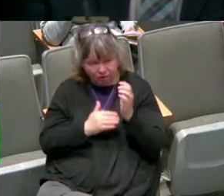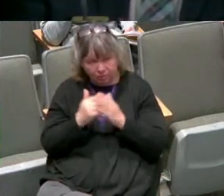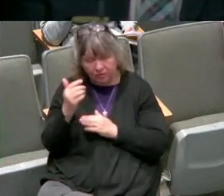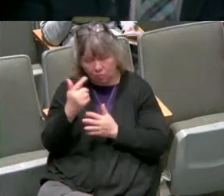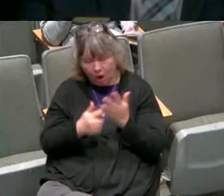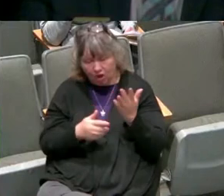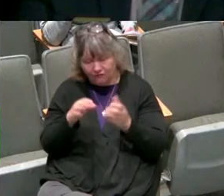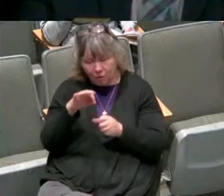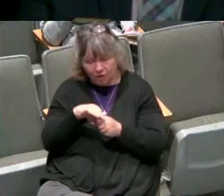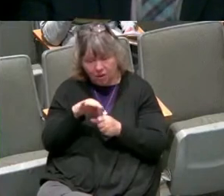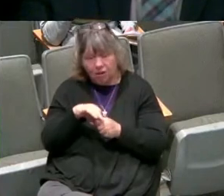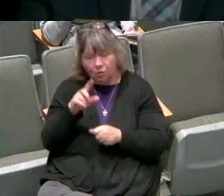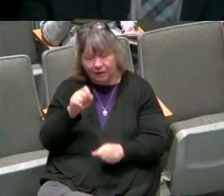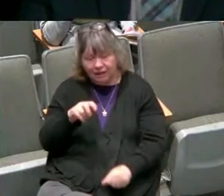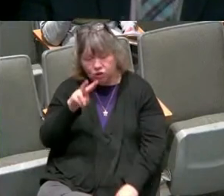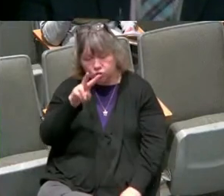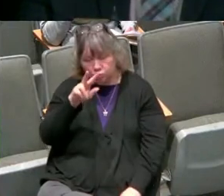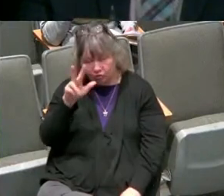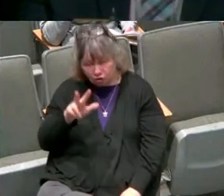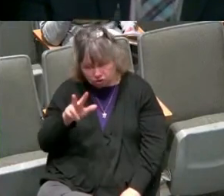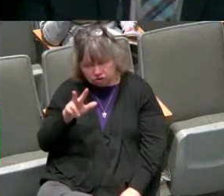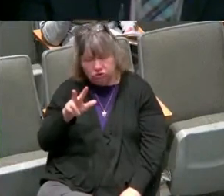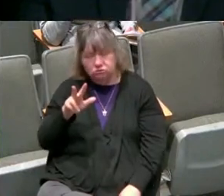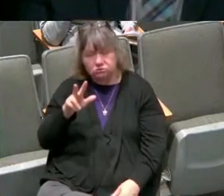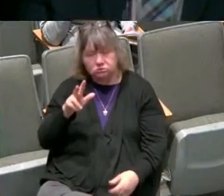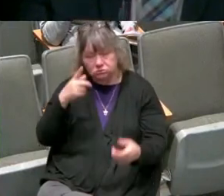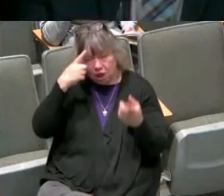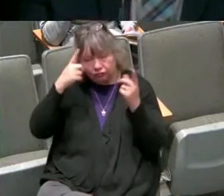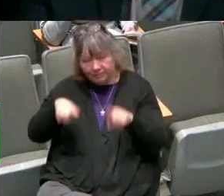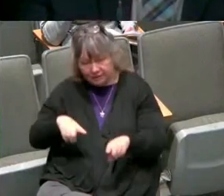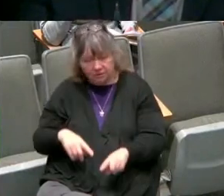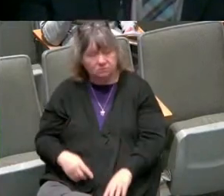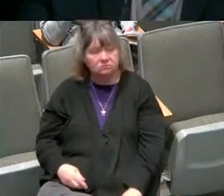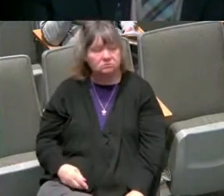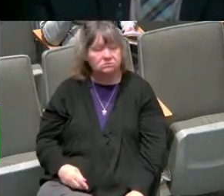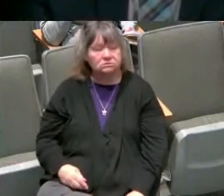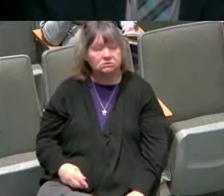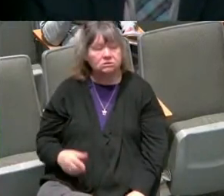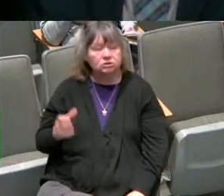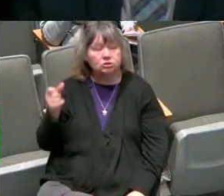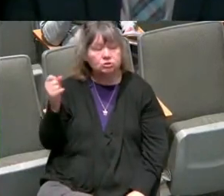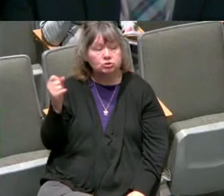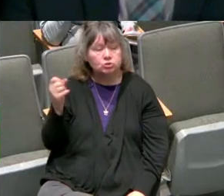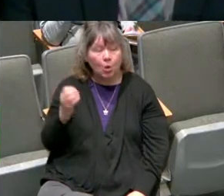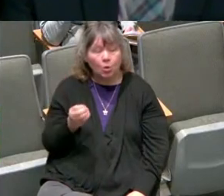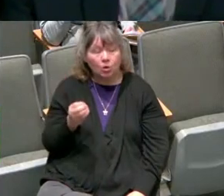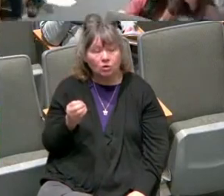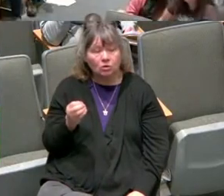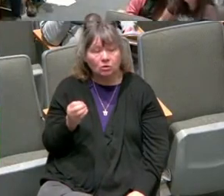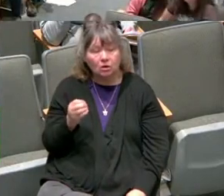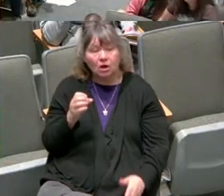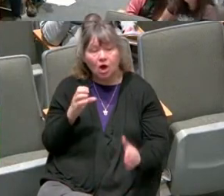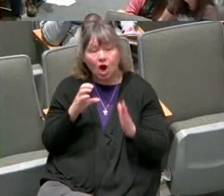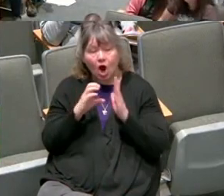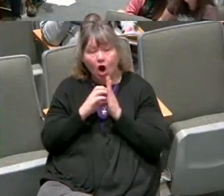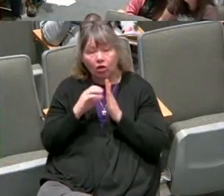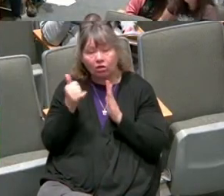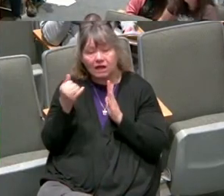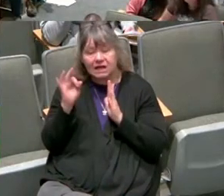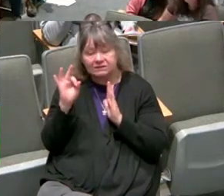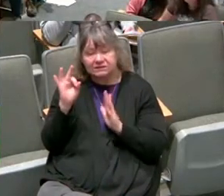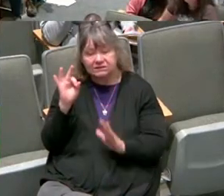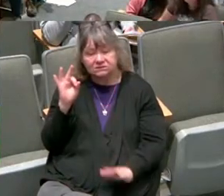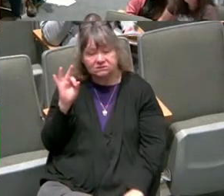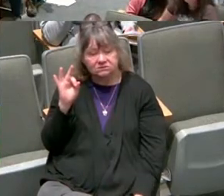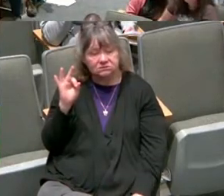voting we needed two-thirds majority so on Article 19